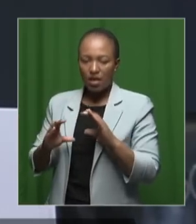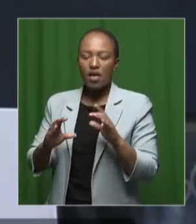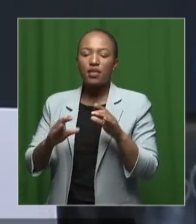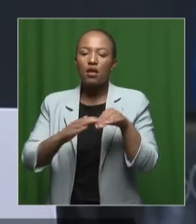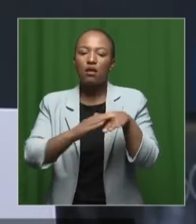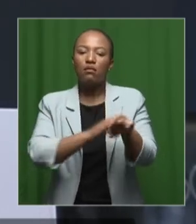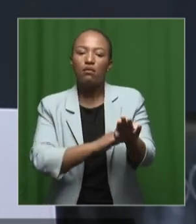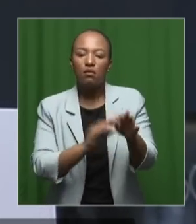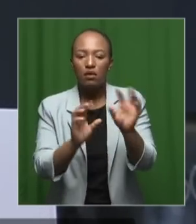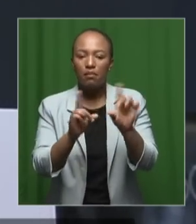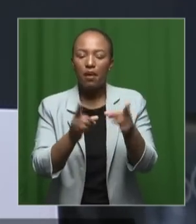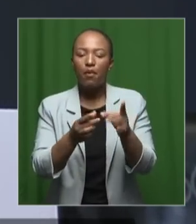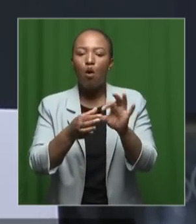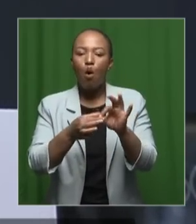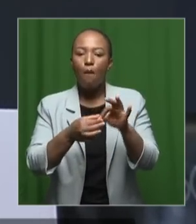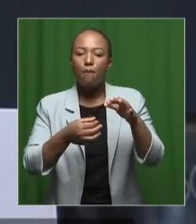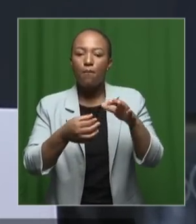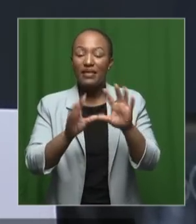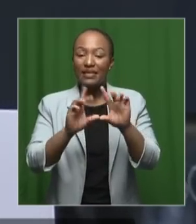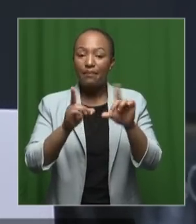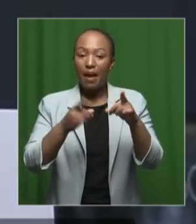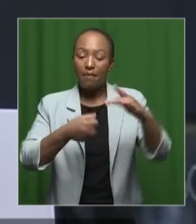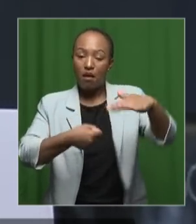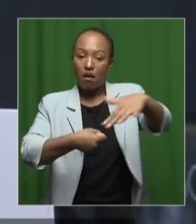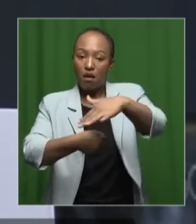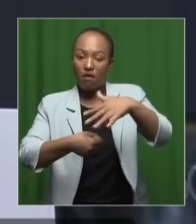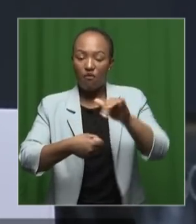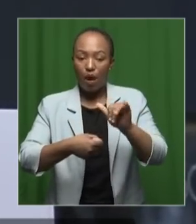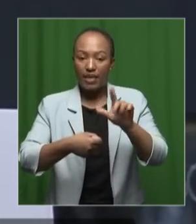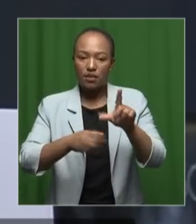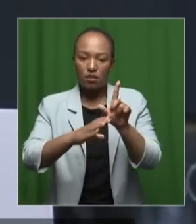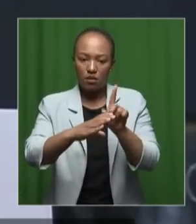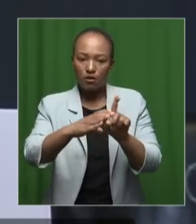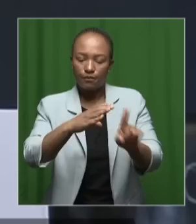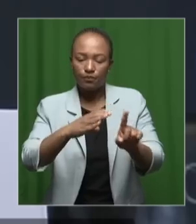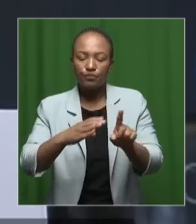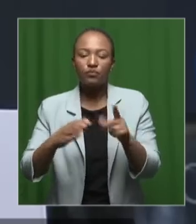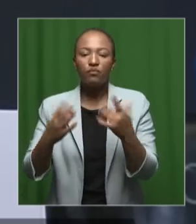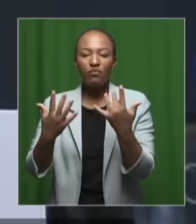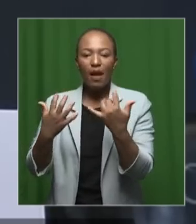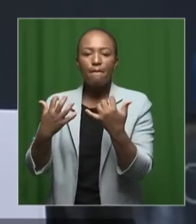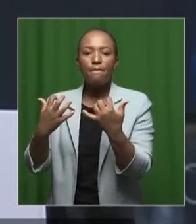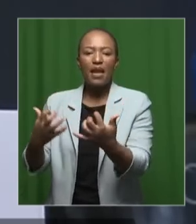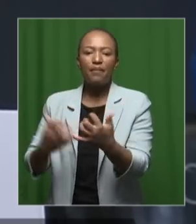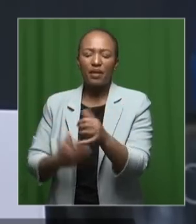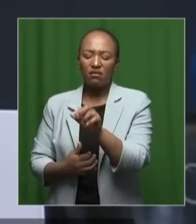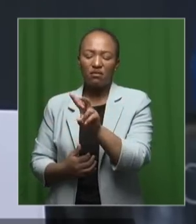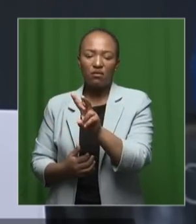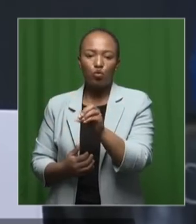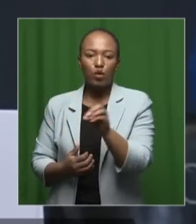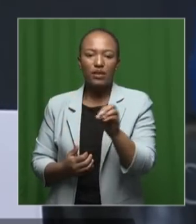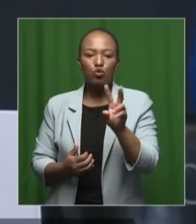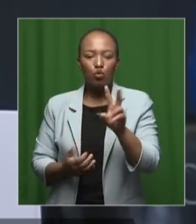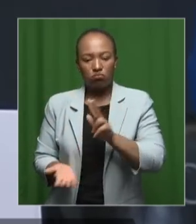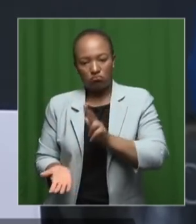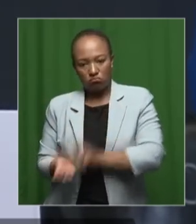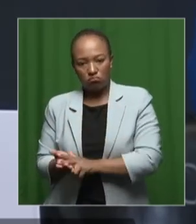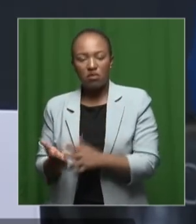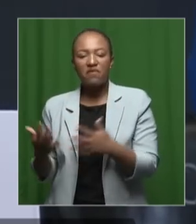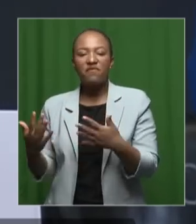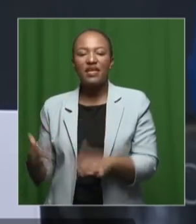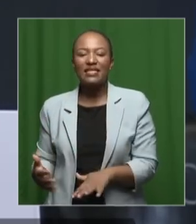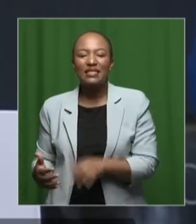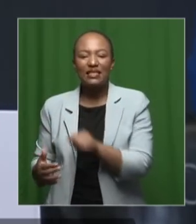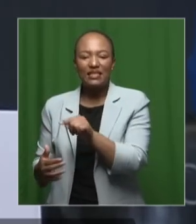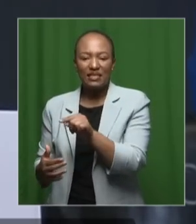very practical. But that's what Parliament passed in 2002. So in its place, we are replacing it